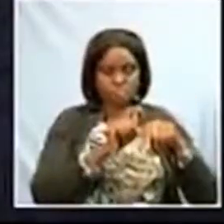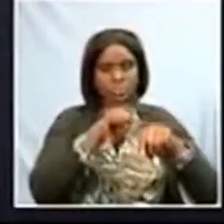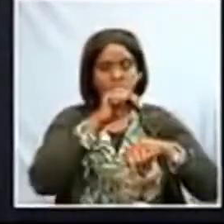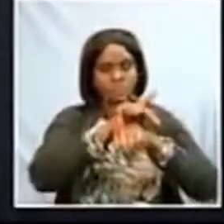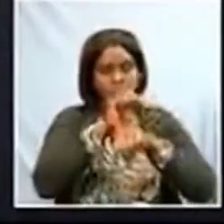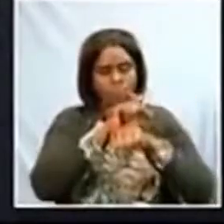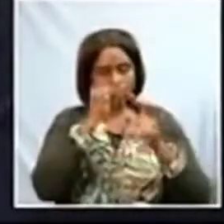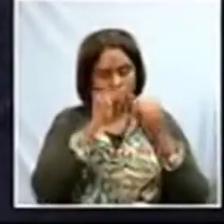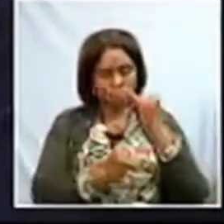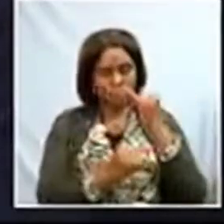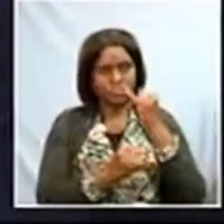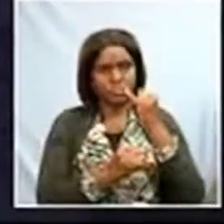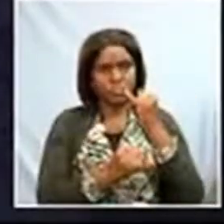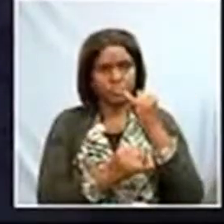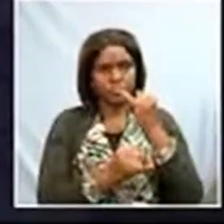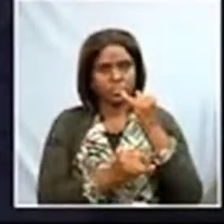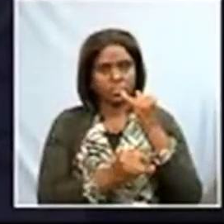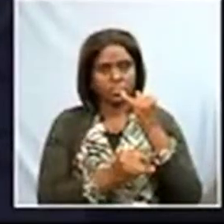project is completed.